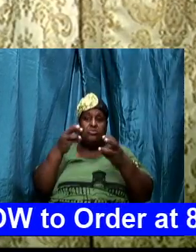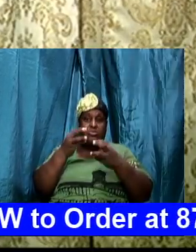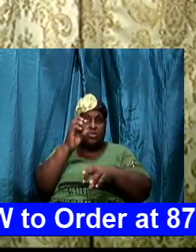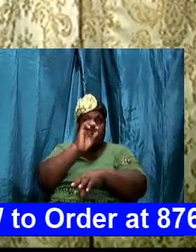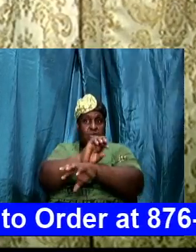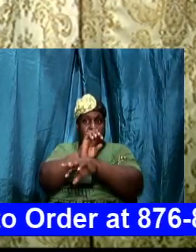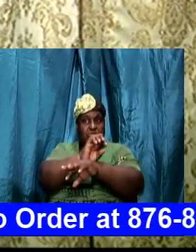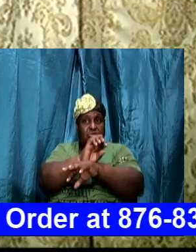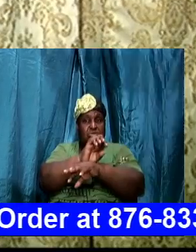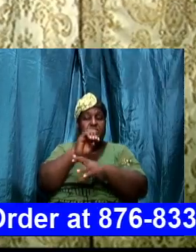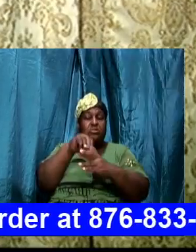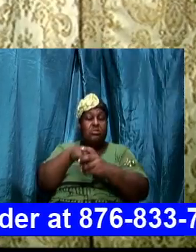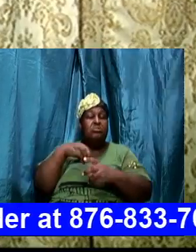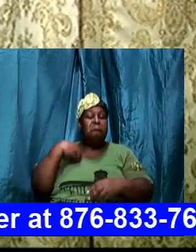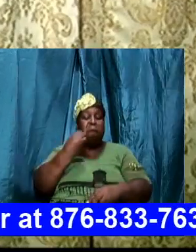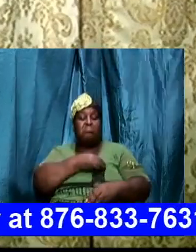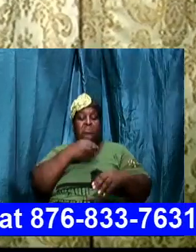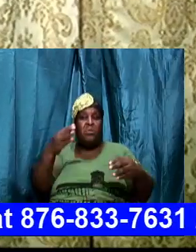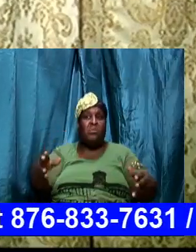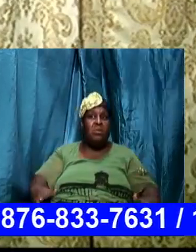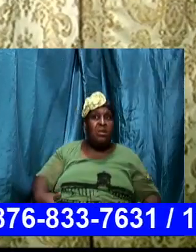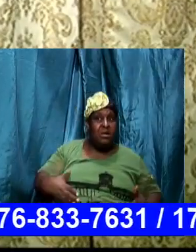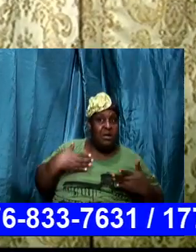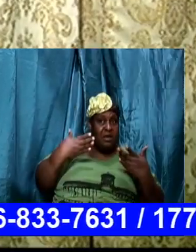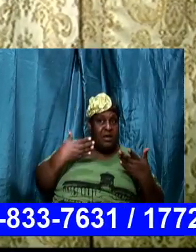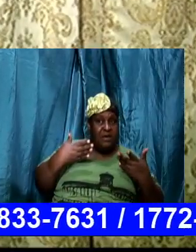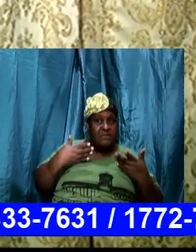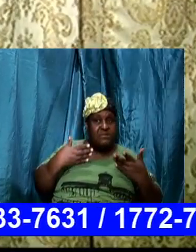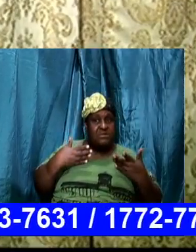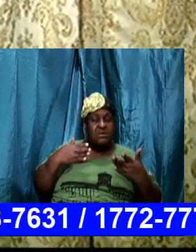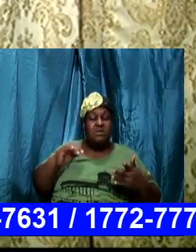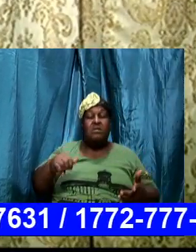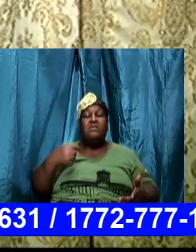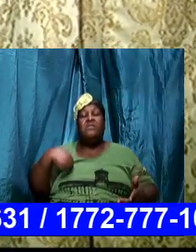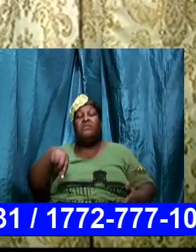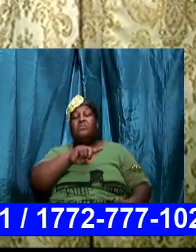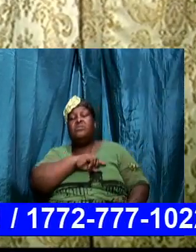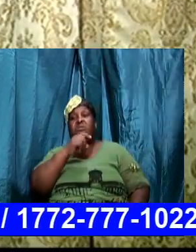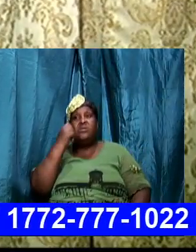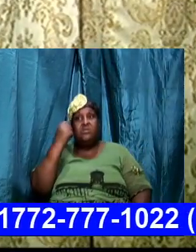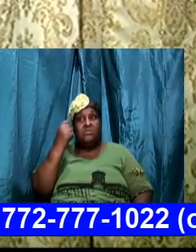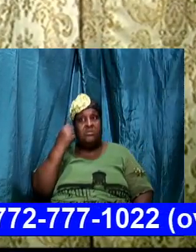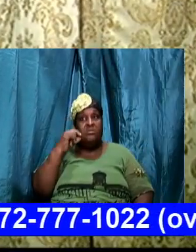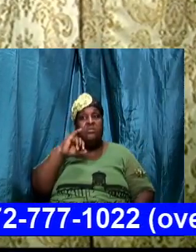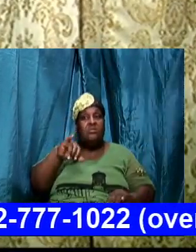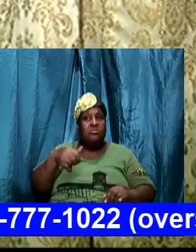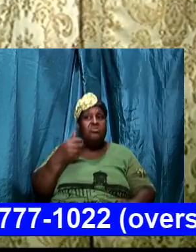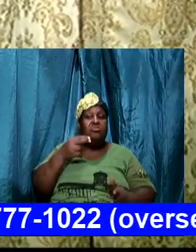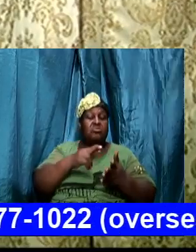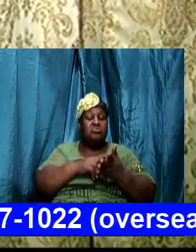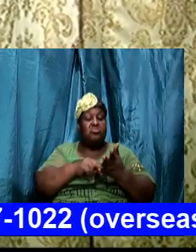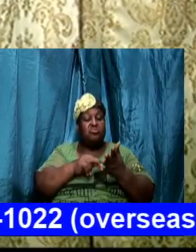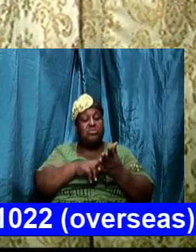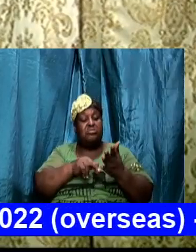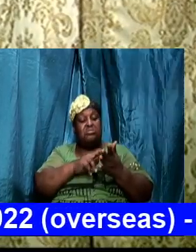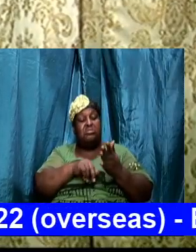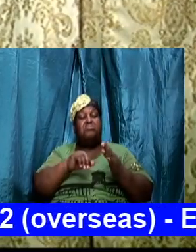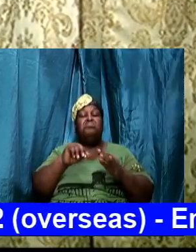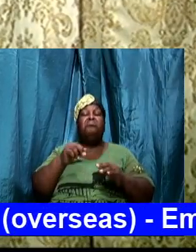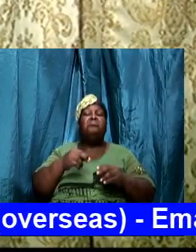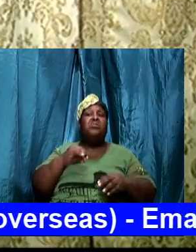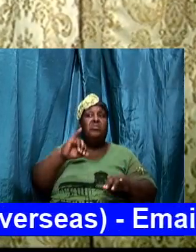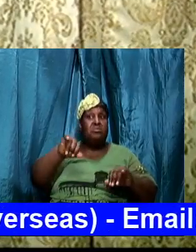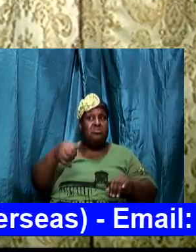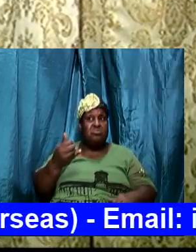we understand that just hearing, just reading,